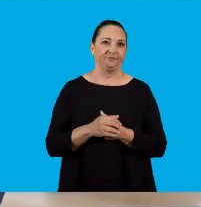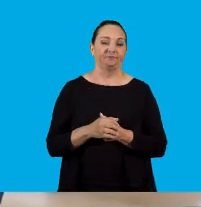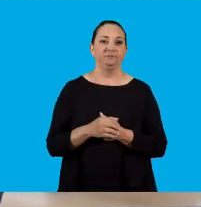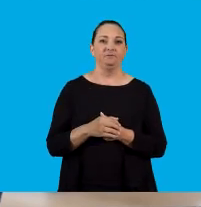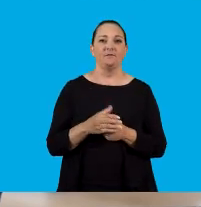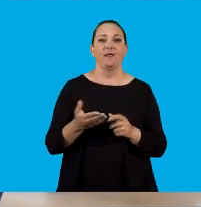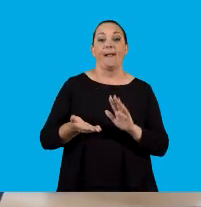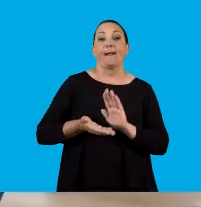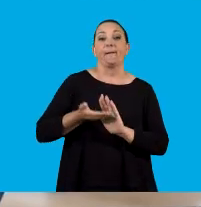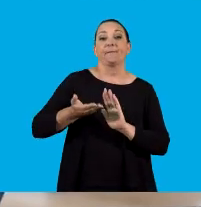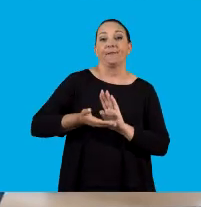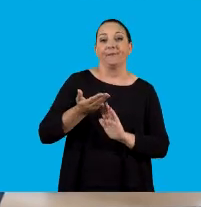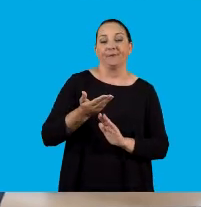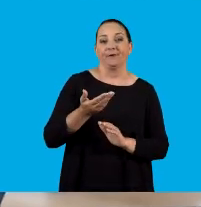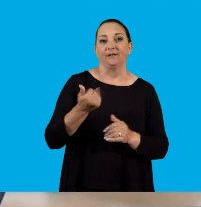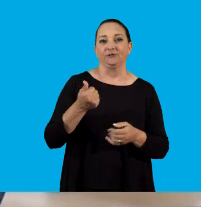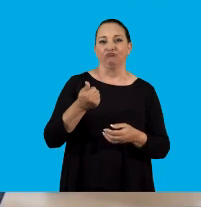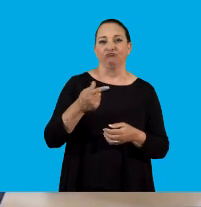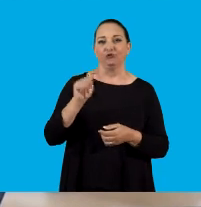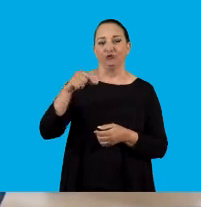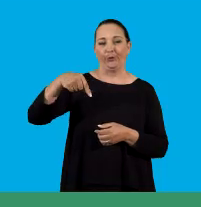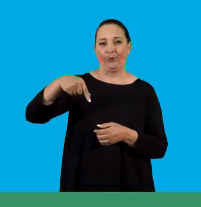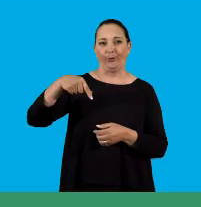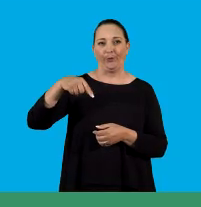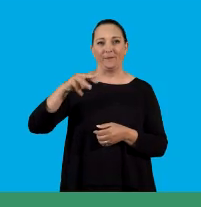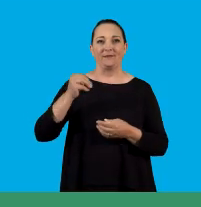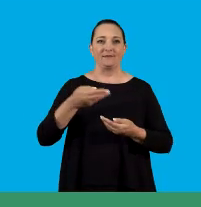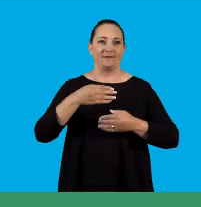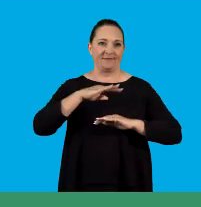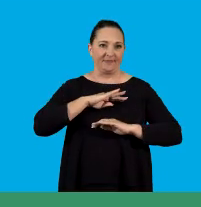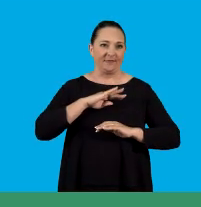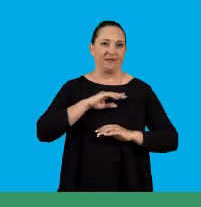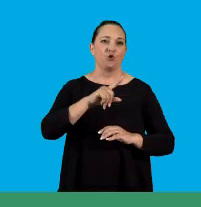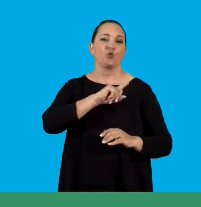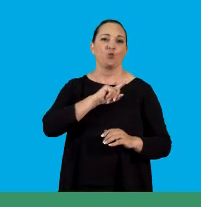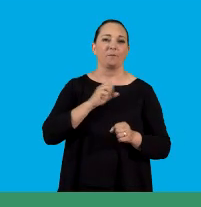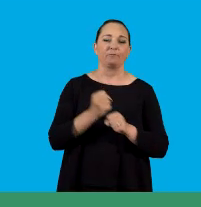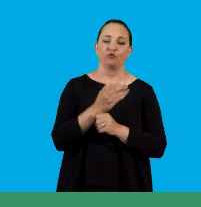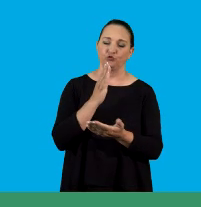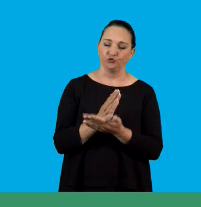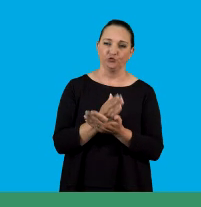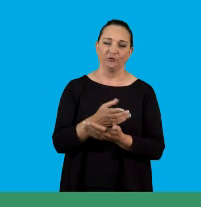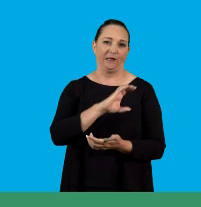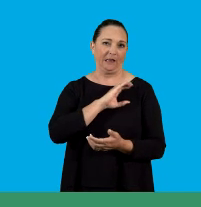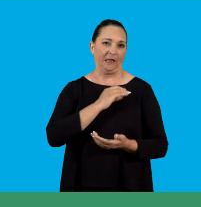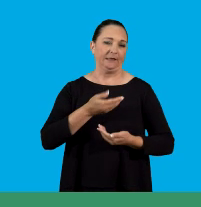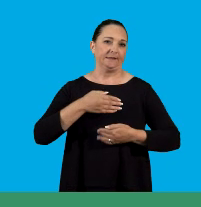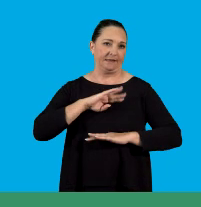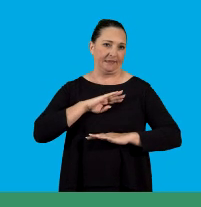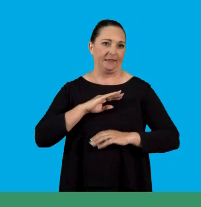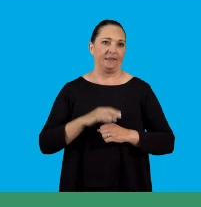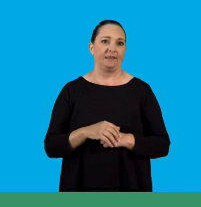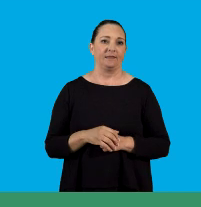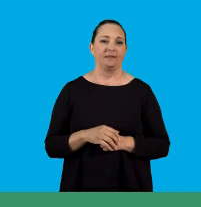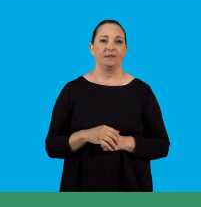improvement would talk about upgrading, and total client satisfaction would largely talk about making sure that the client is satisfied, and